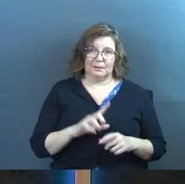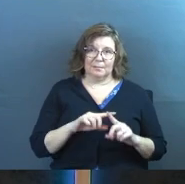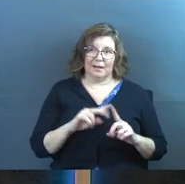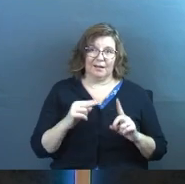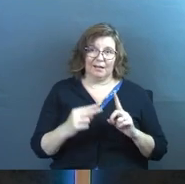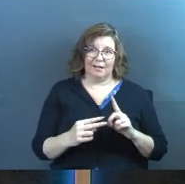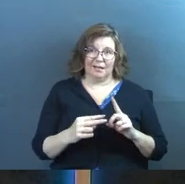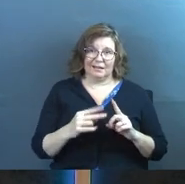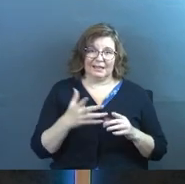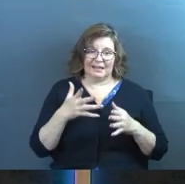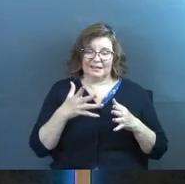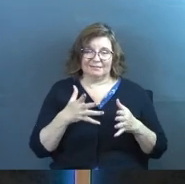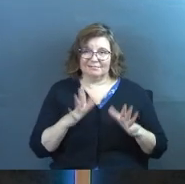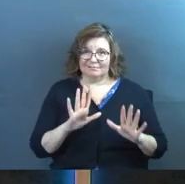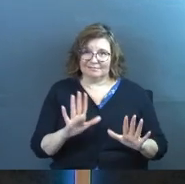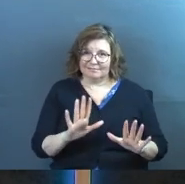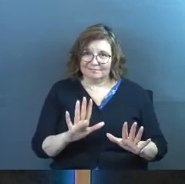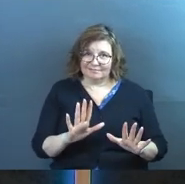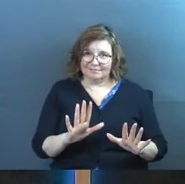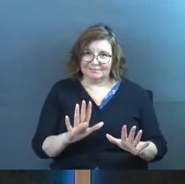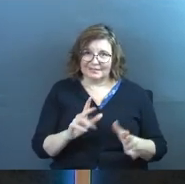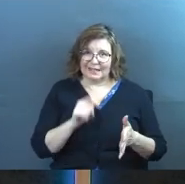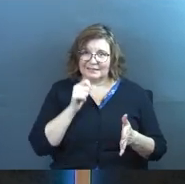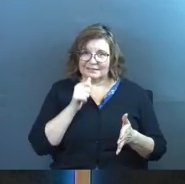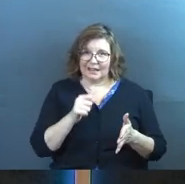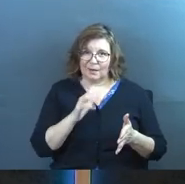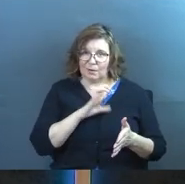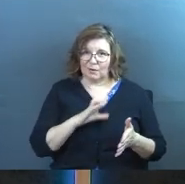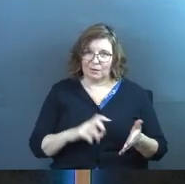But he didn't leave that available to us.